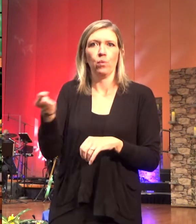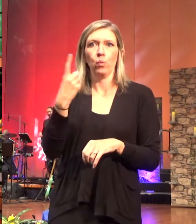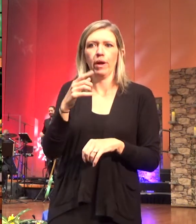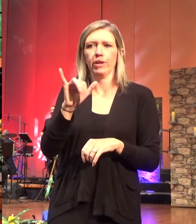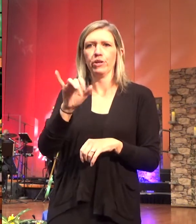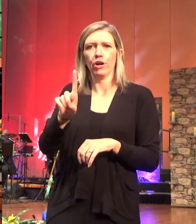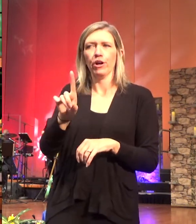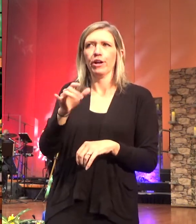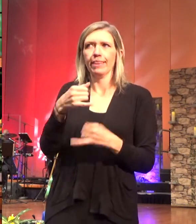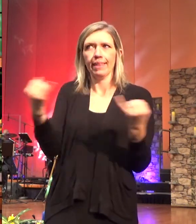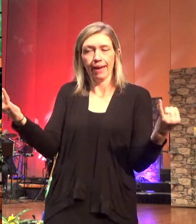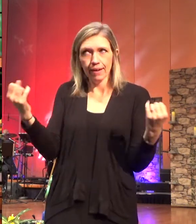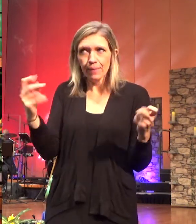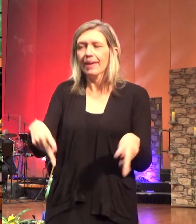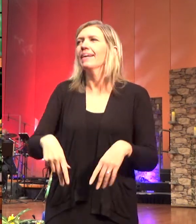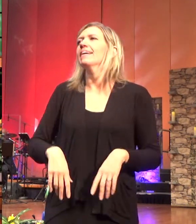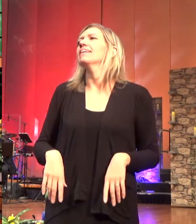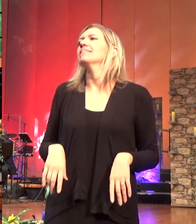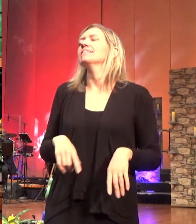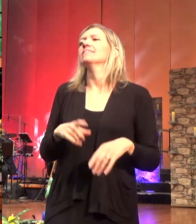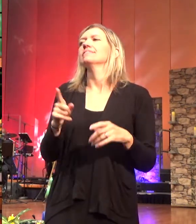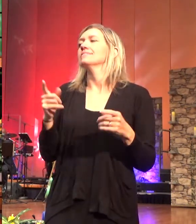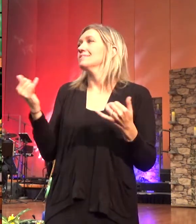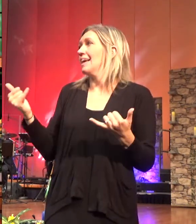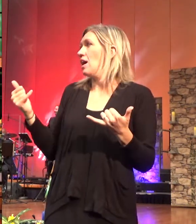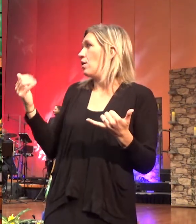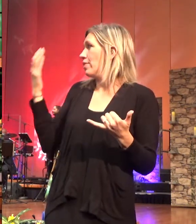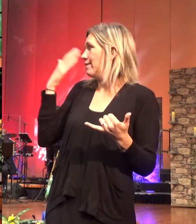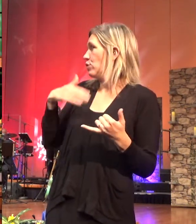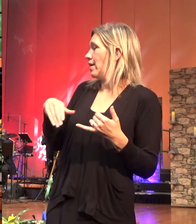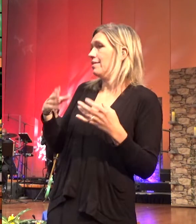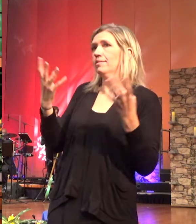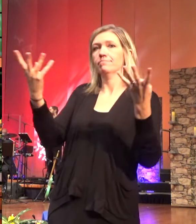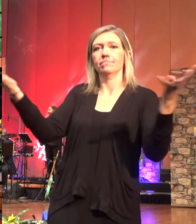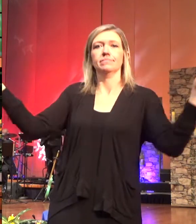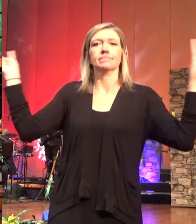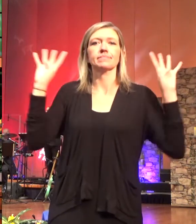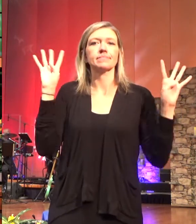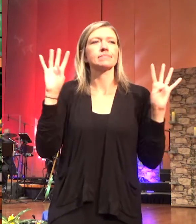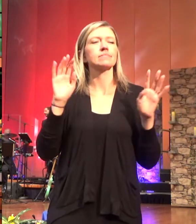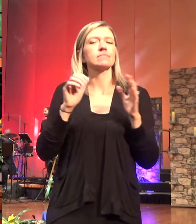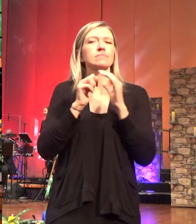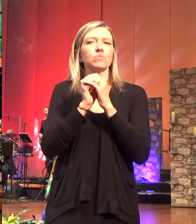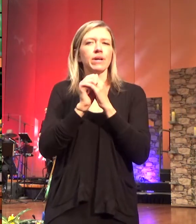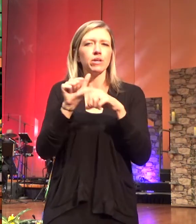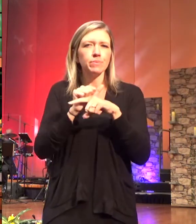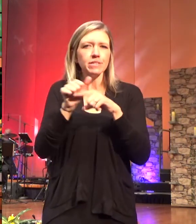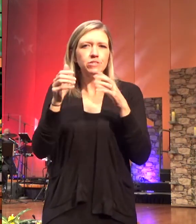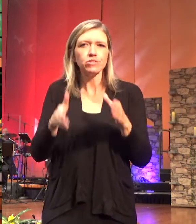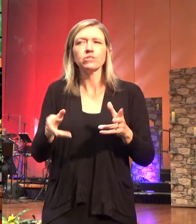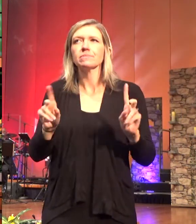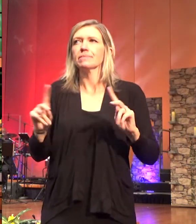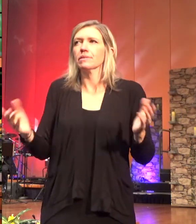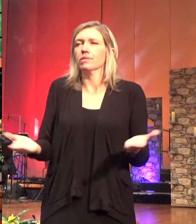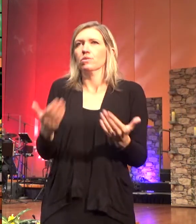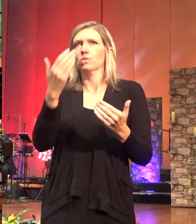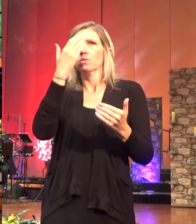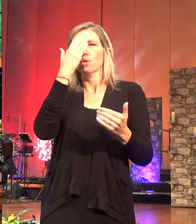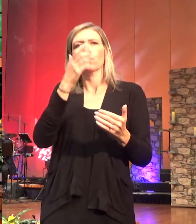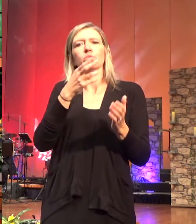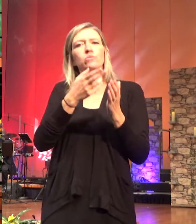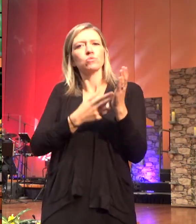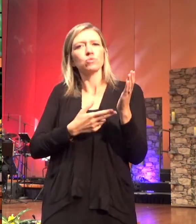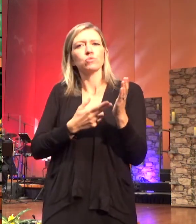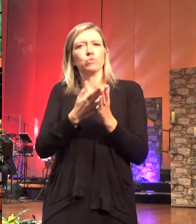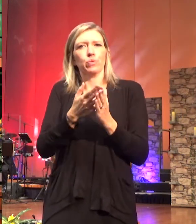Okay. Making their way to the front of our stage, our incredible prayer practitioners. These are folks that are here to know the truth of who you